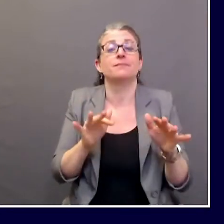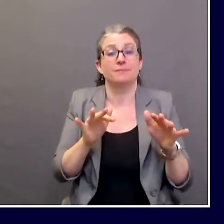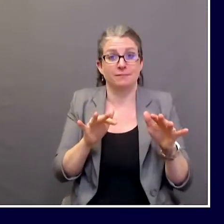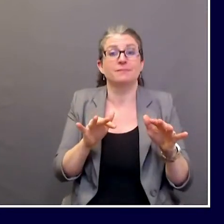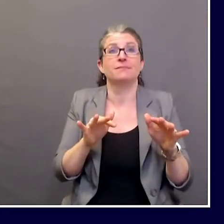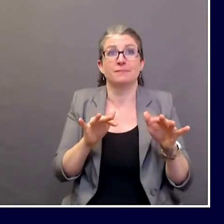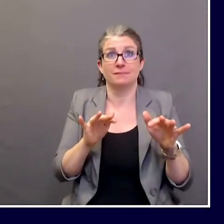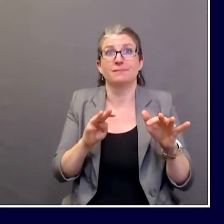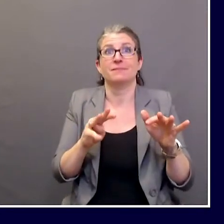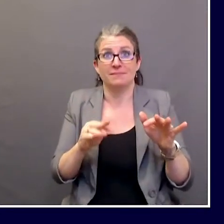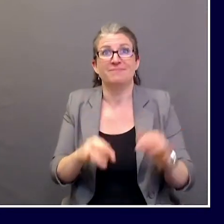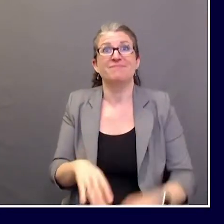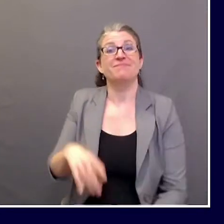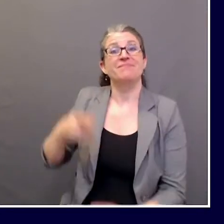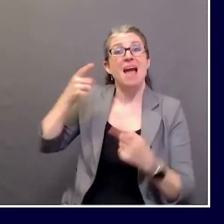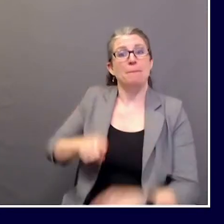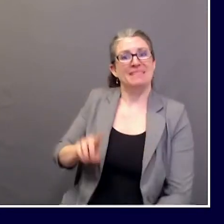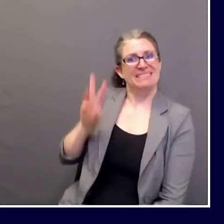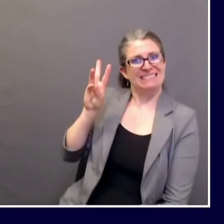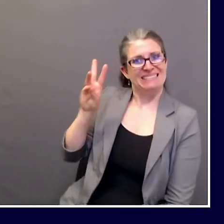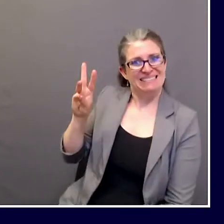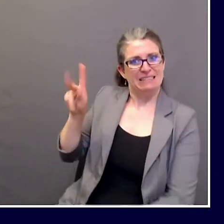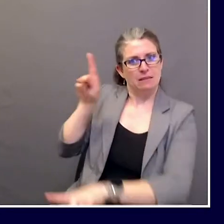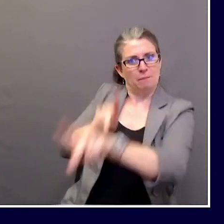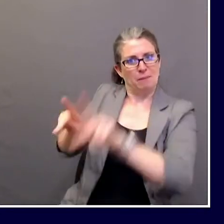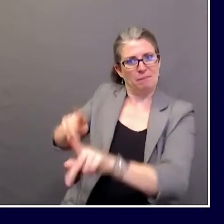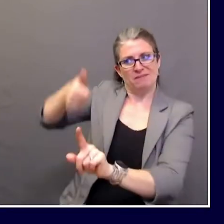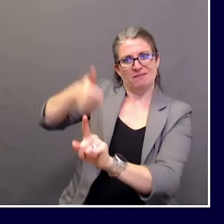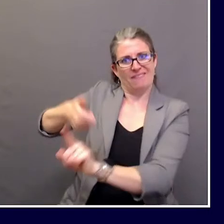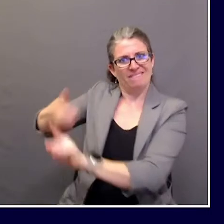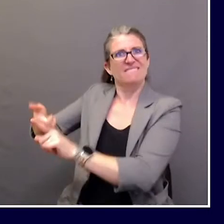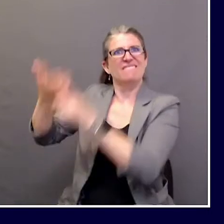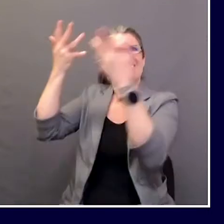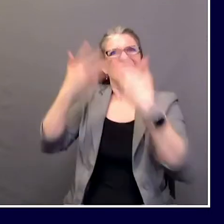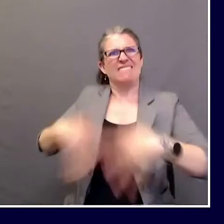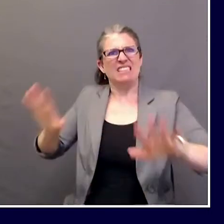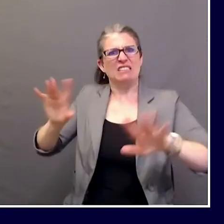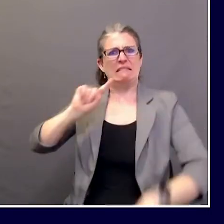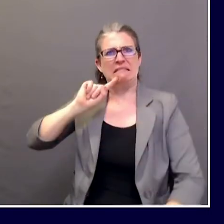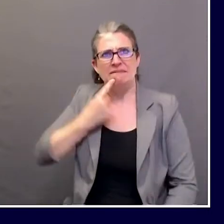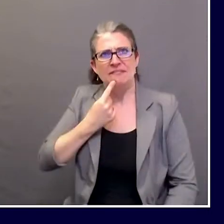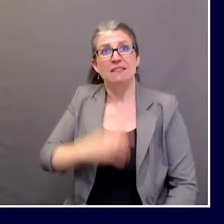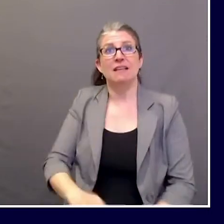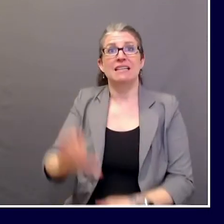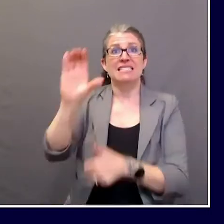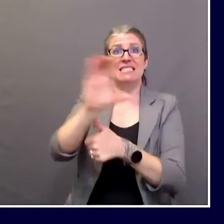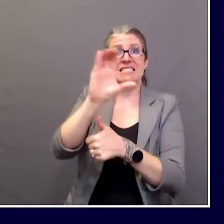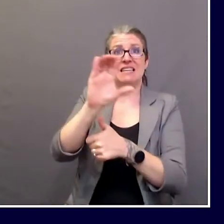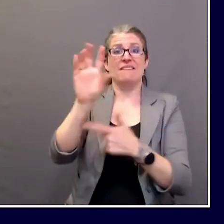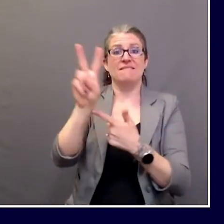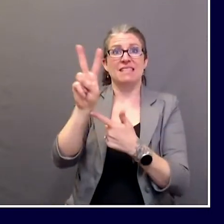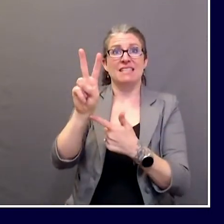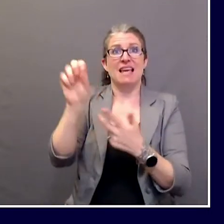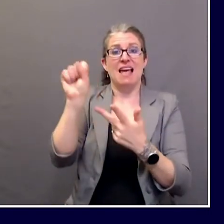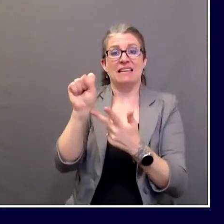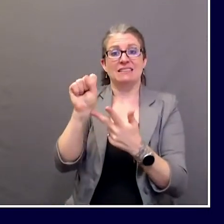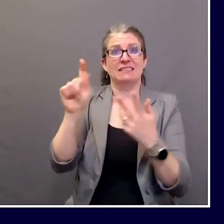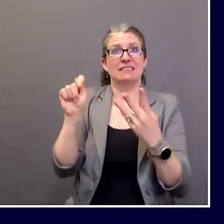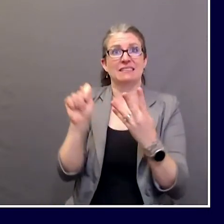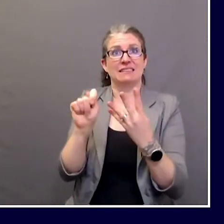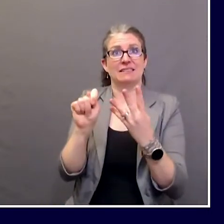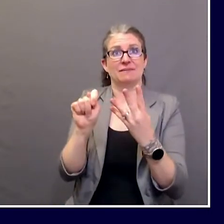sinus thrombosis, or a CVST. That type of rare blood clot was seen